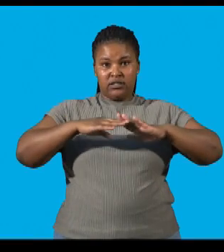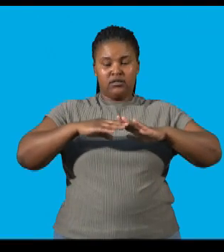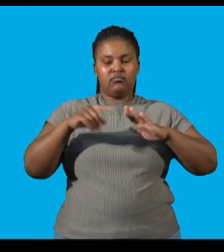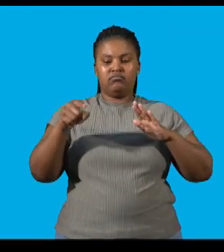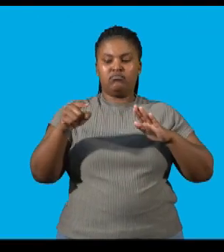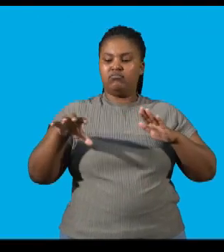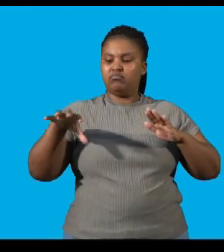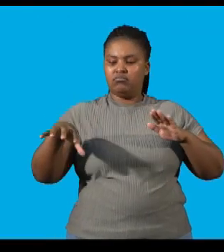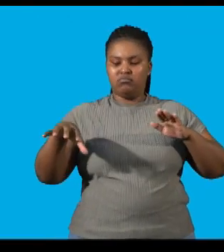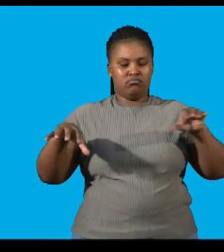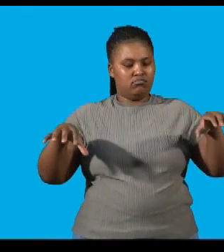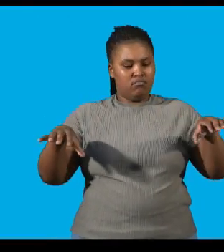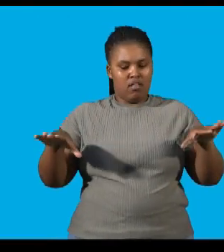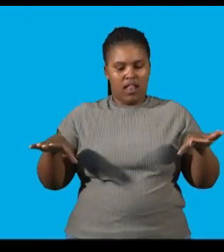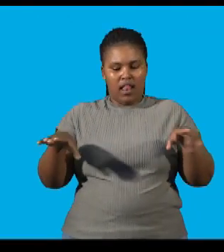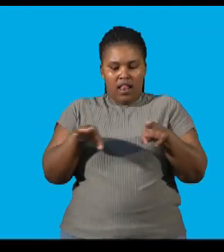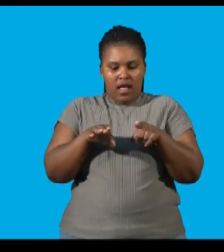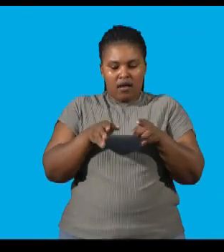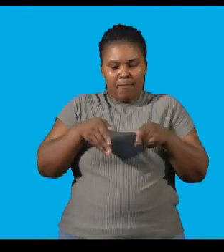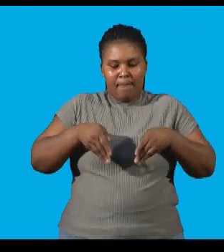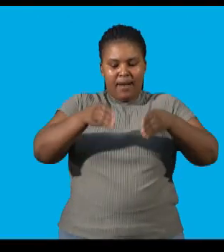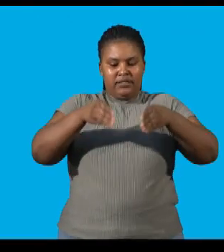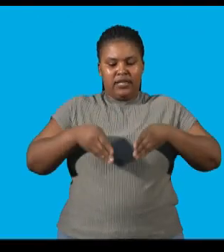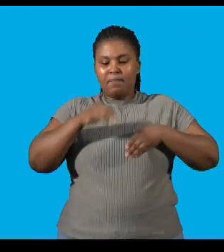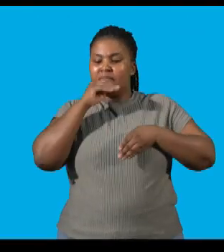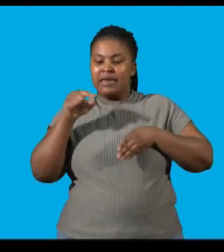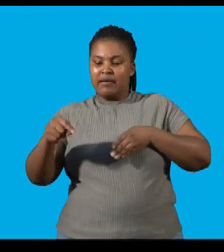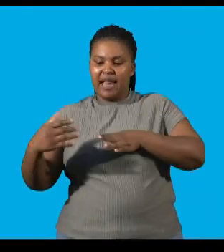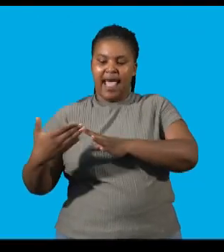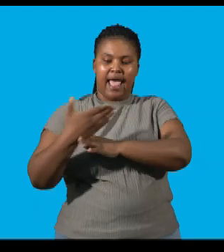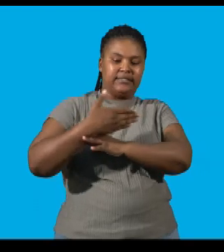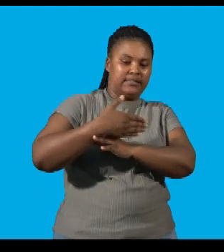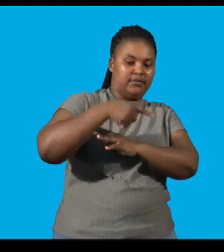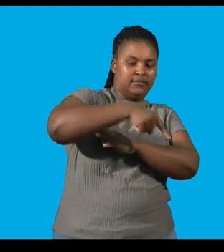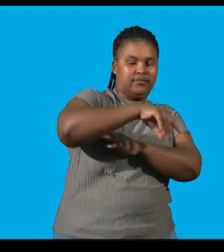passageway which allows access from one area to another.